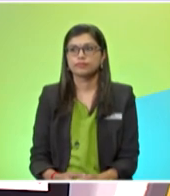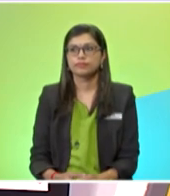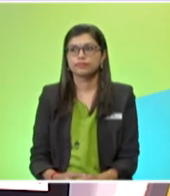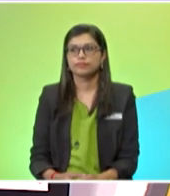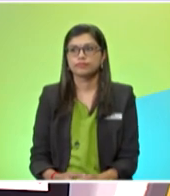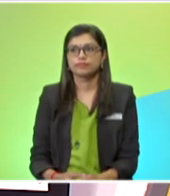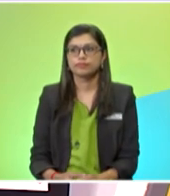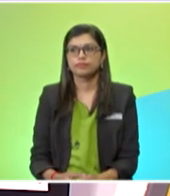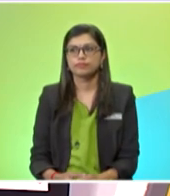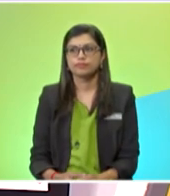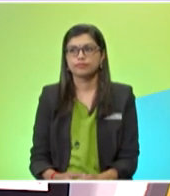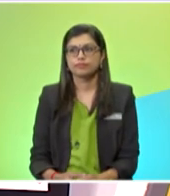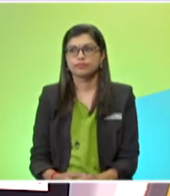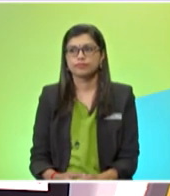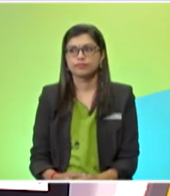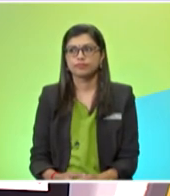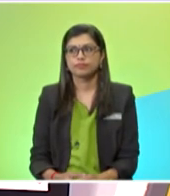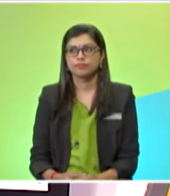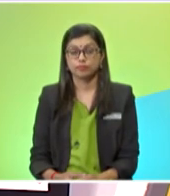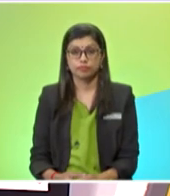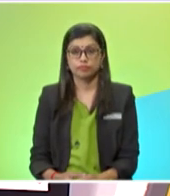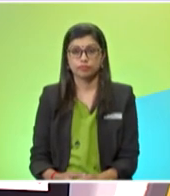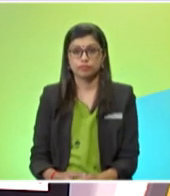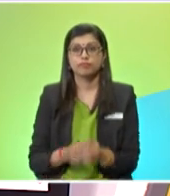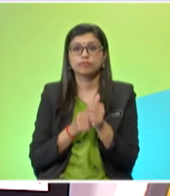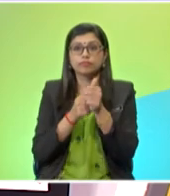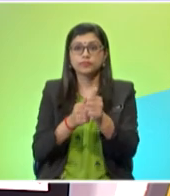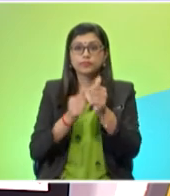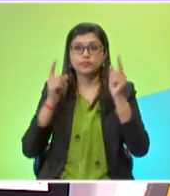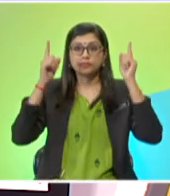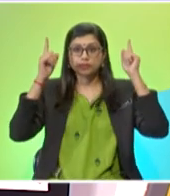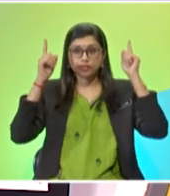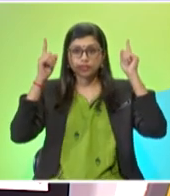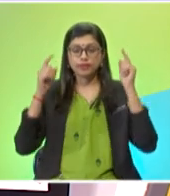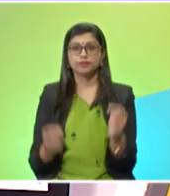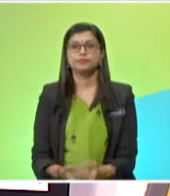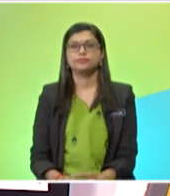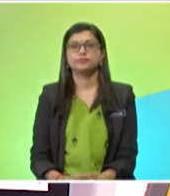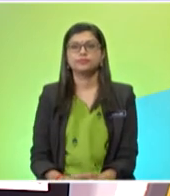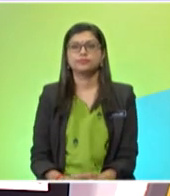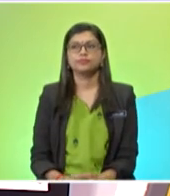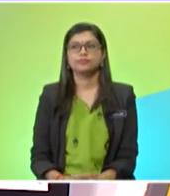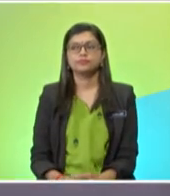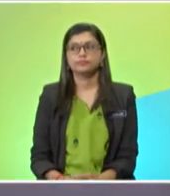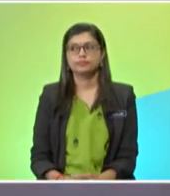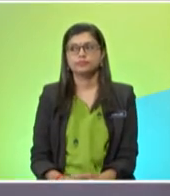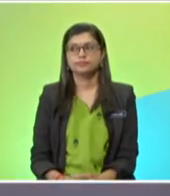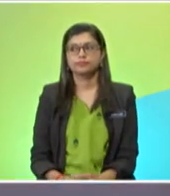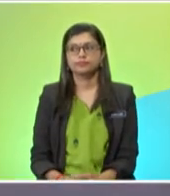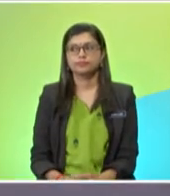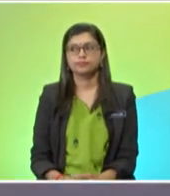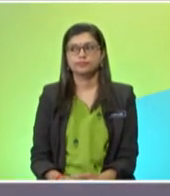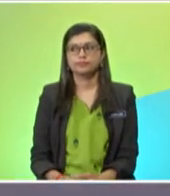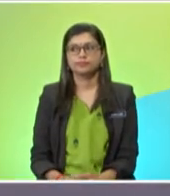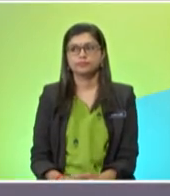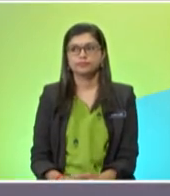So we fold the ends of it as well? Yeah, fold this end as well. Okay, right. Pull it in. And